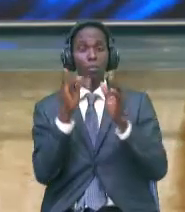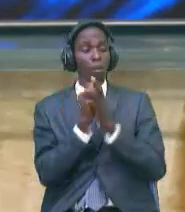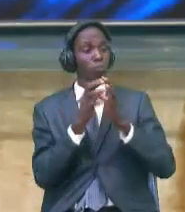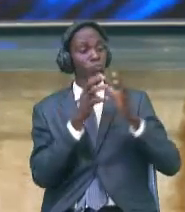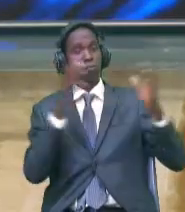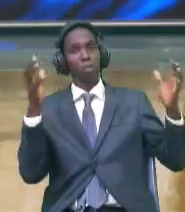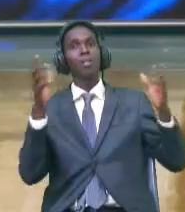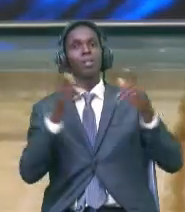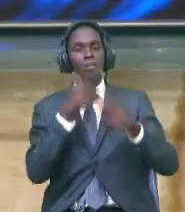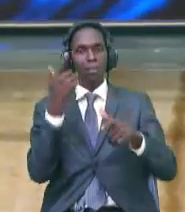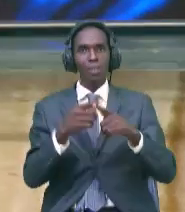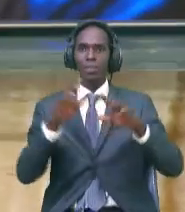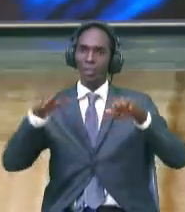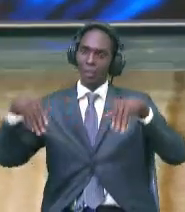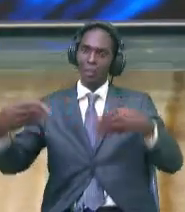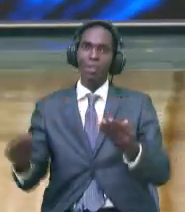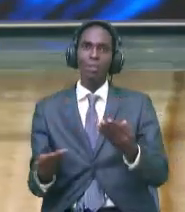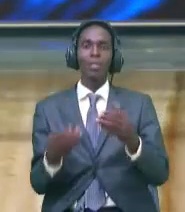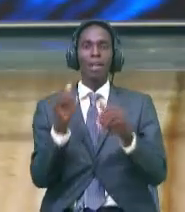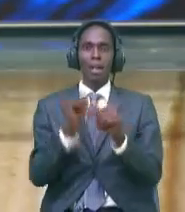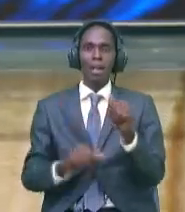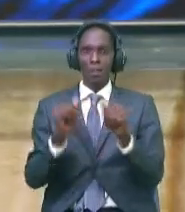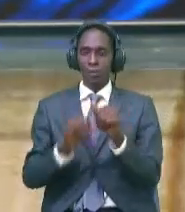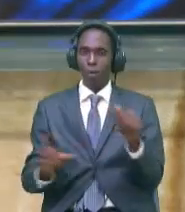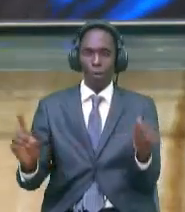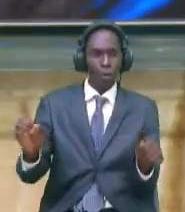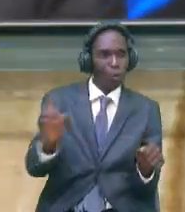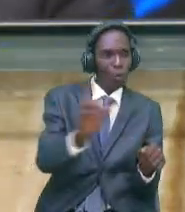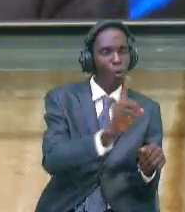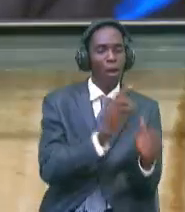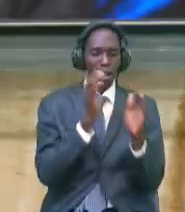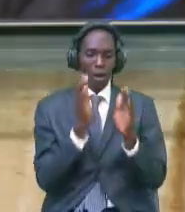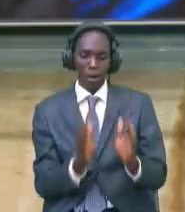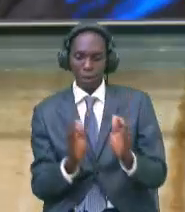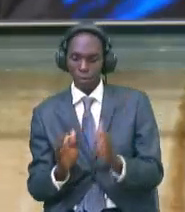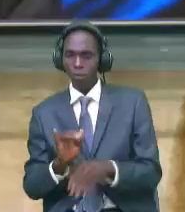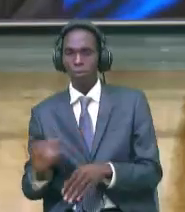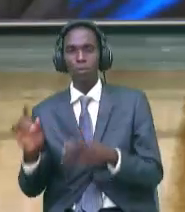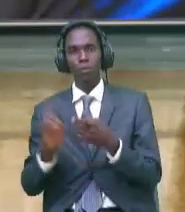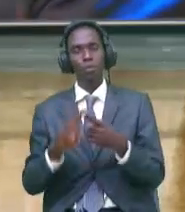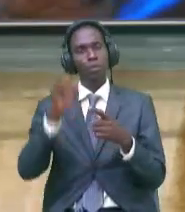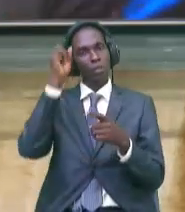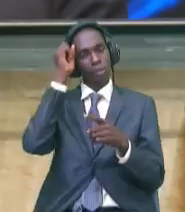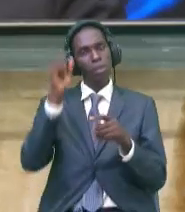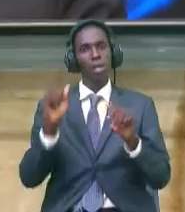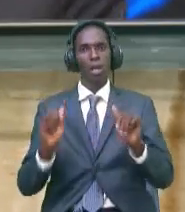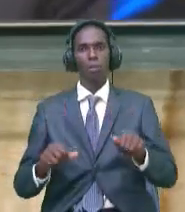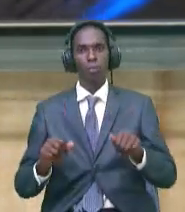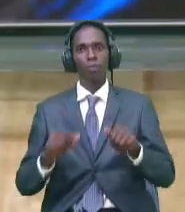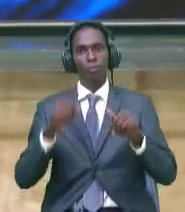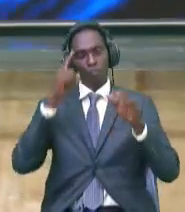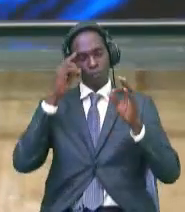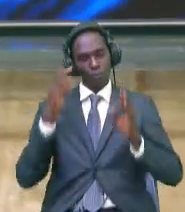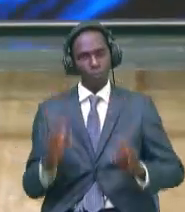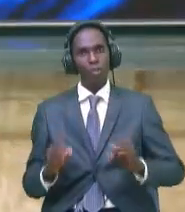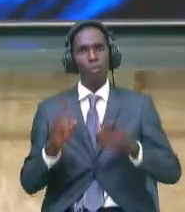much. Then the disciples, every man according to his ability, determined to